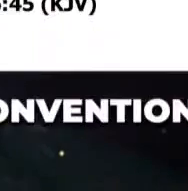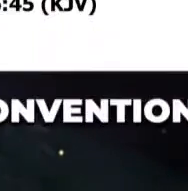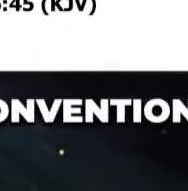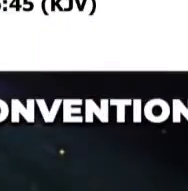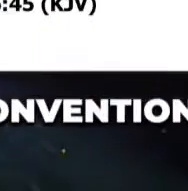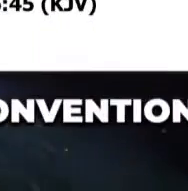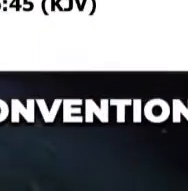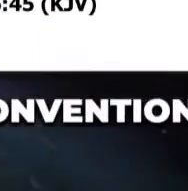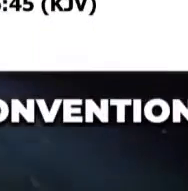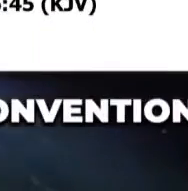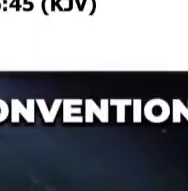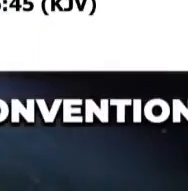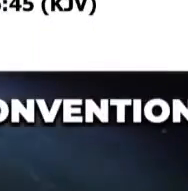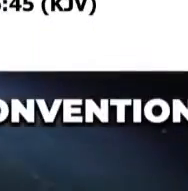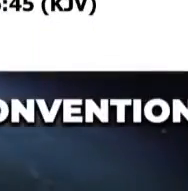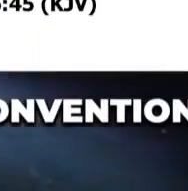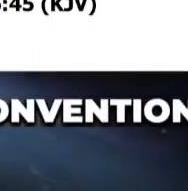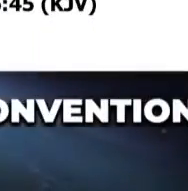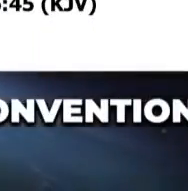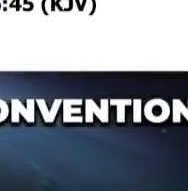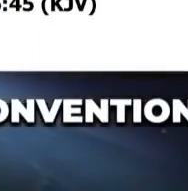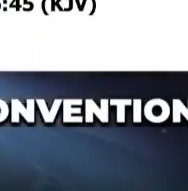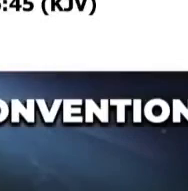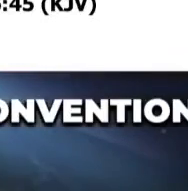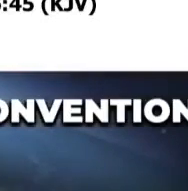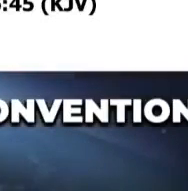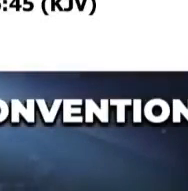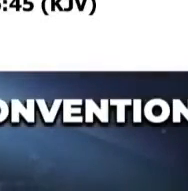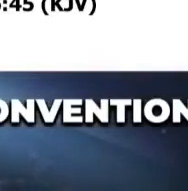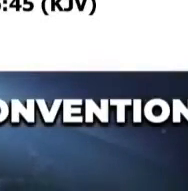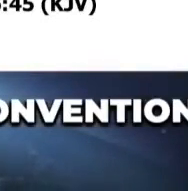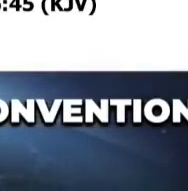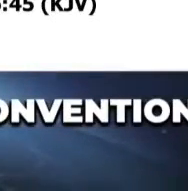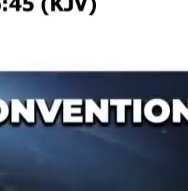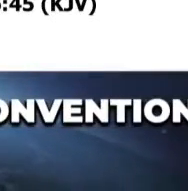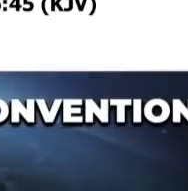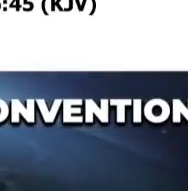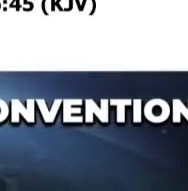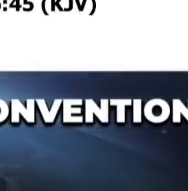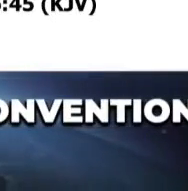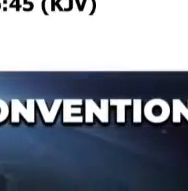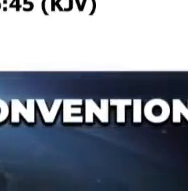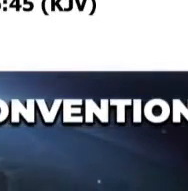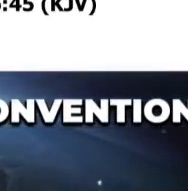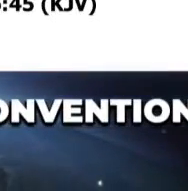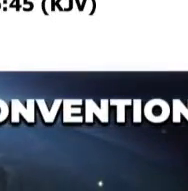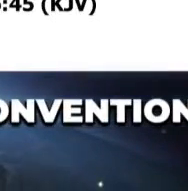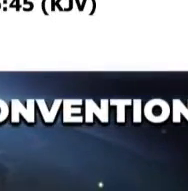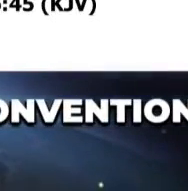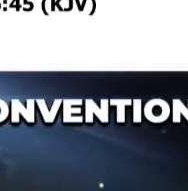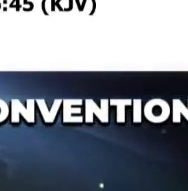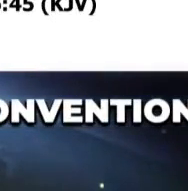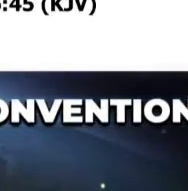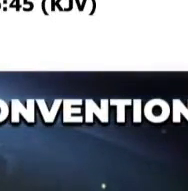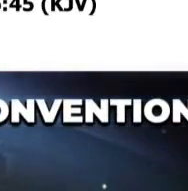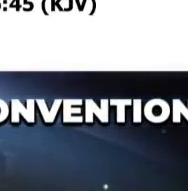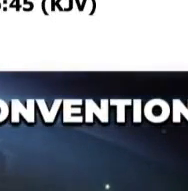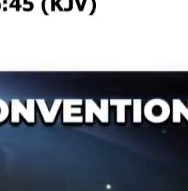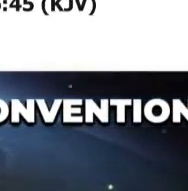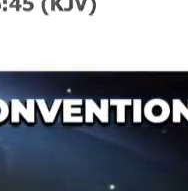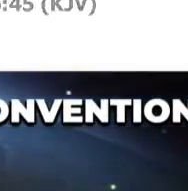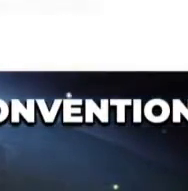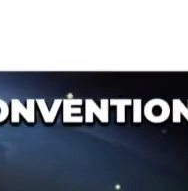In Matthew chapter 15 verse 19, he said, it is out of the heart that